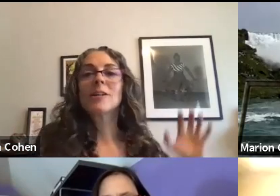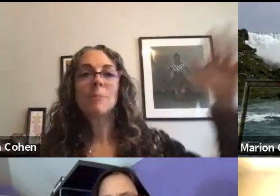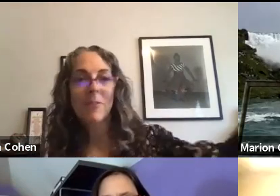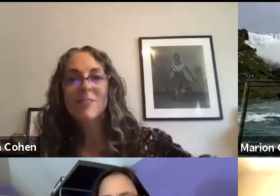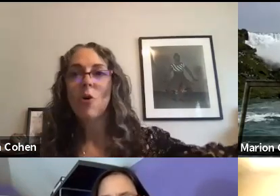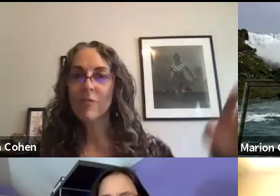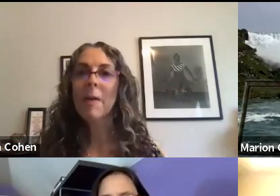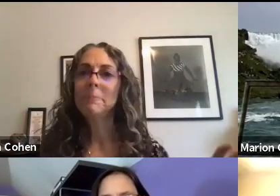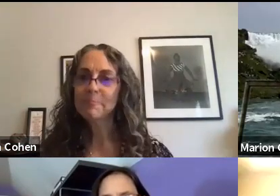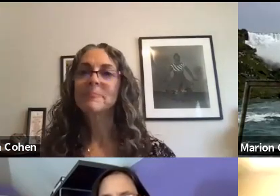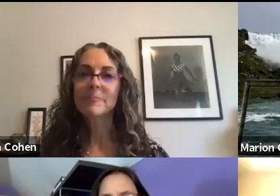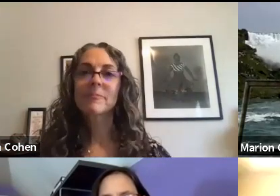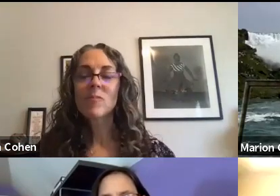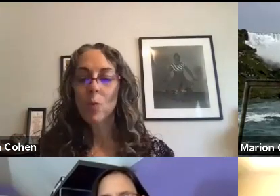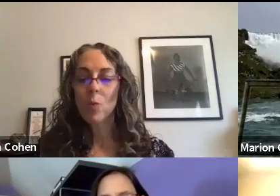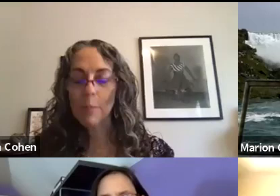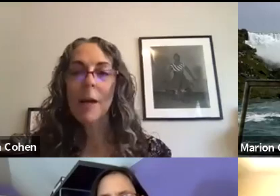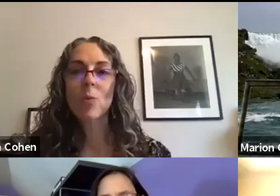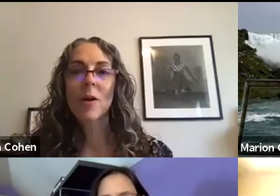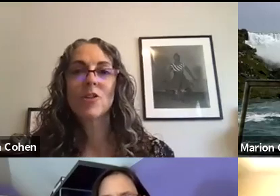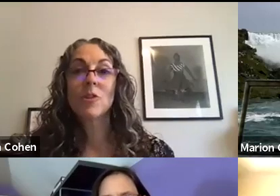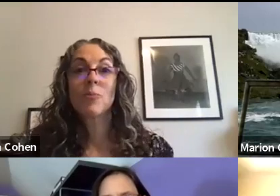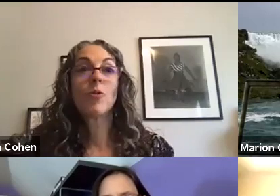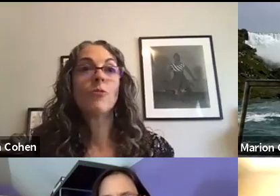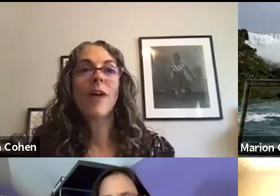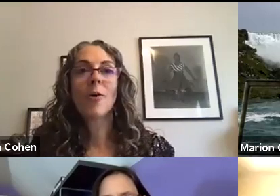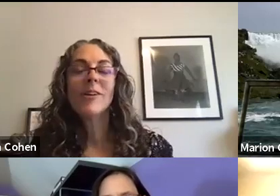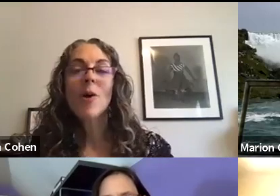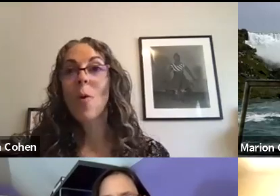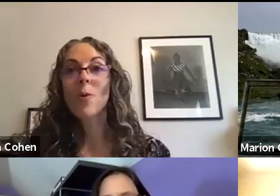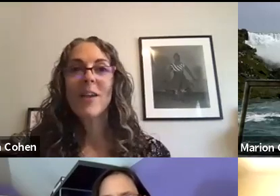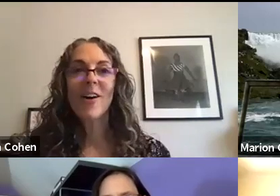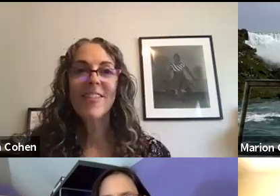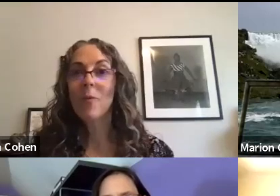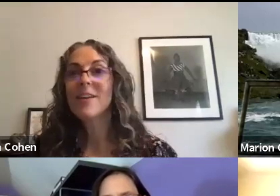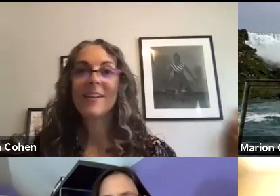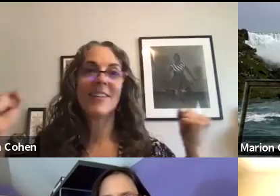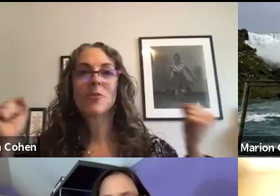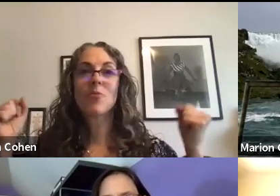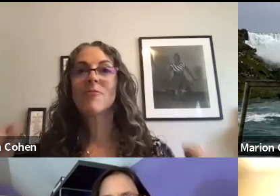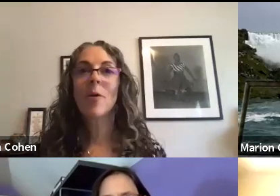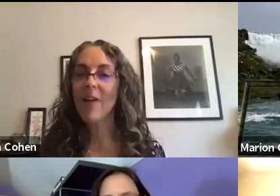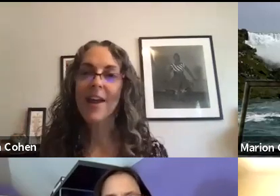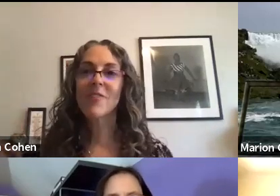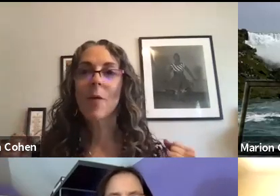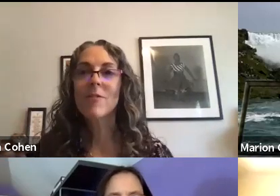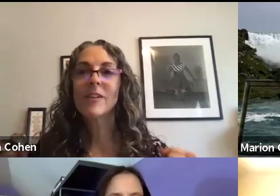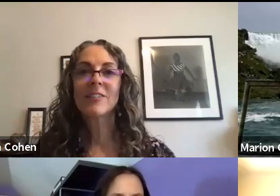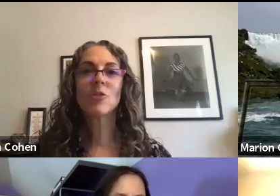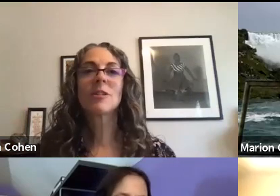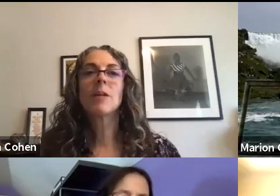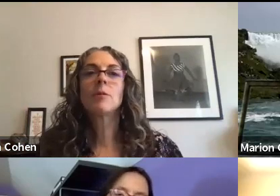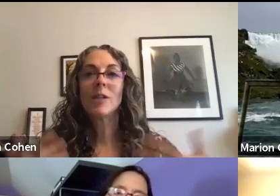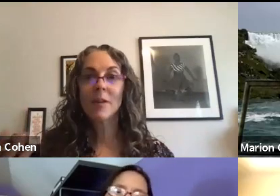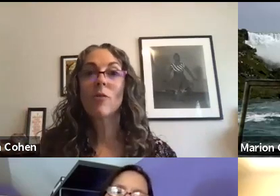your experience over them, which sometimes we want to do to prove how woke we are, that we get, you know, to prove that we're angry and that we feel it